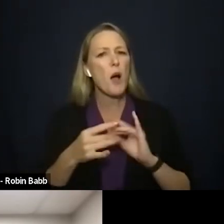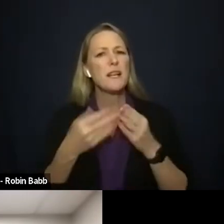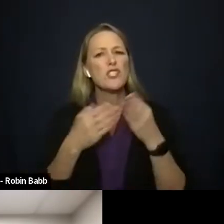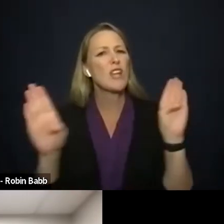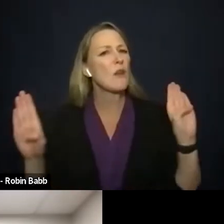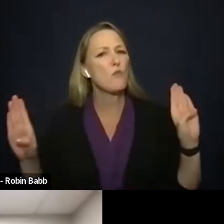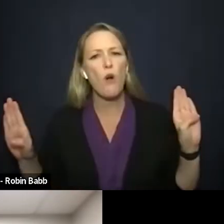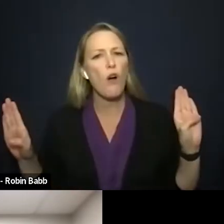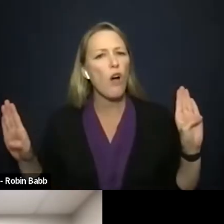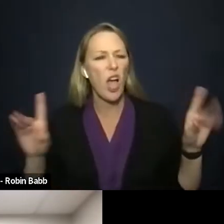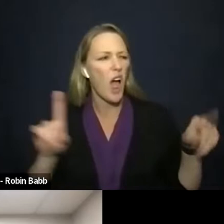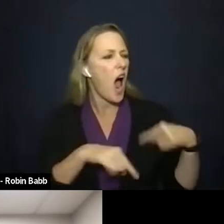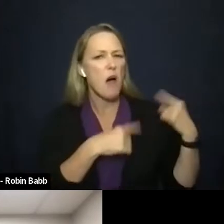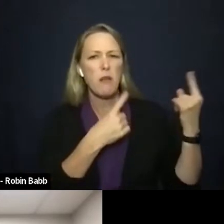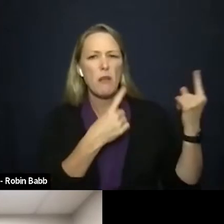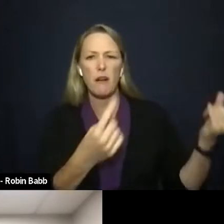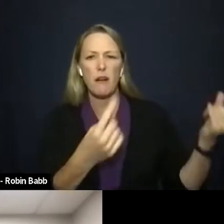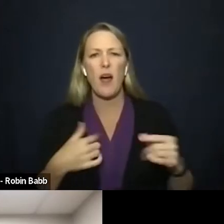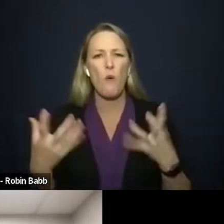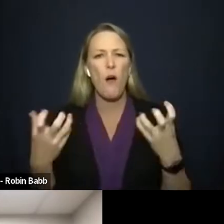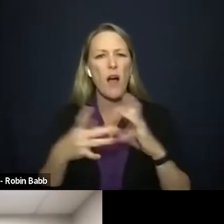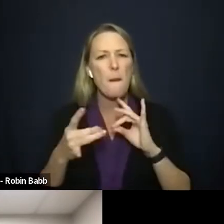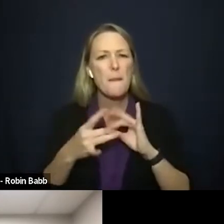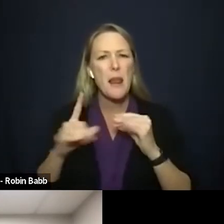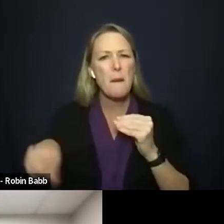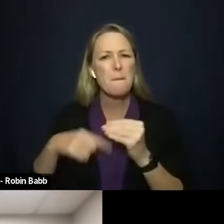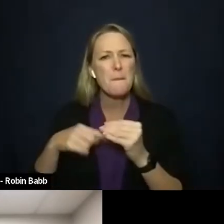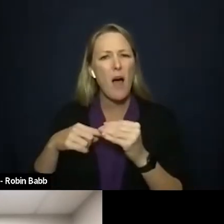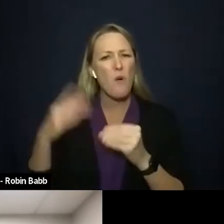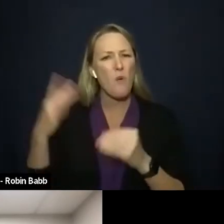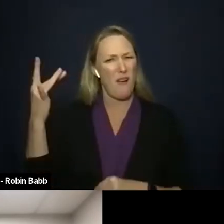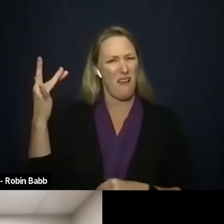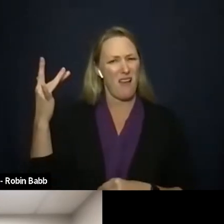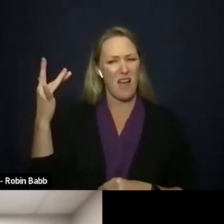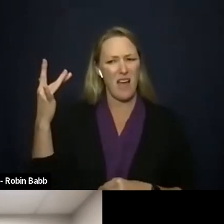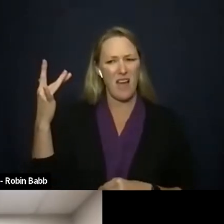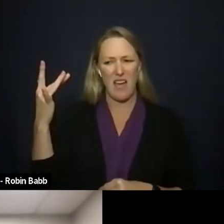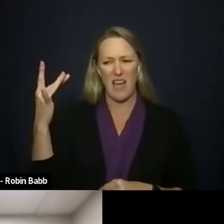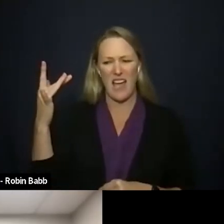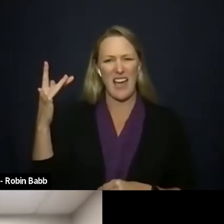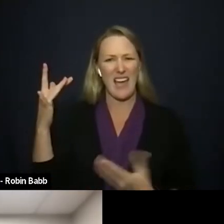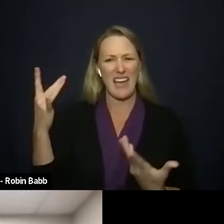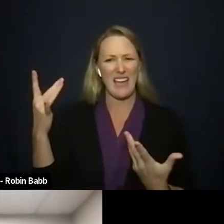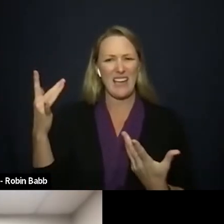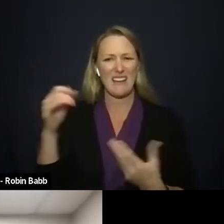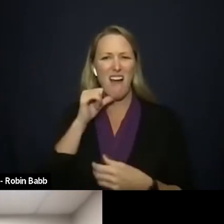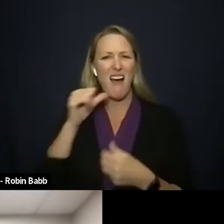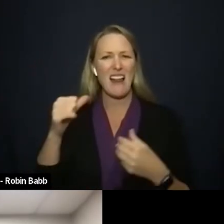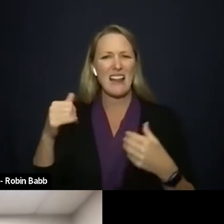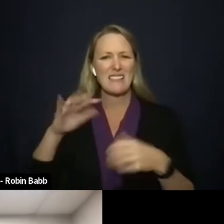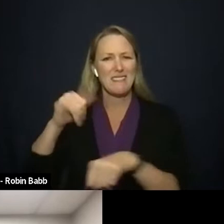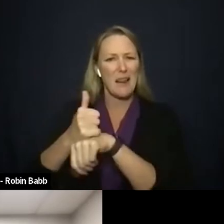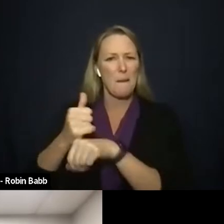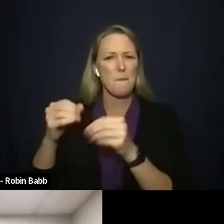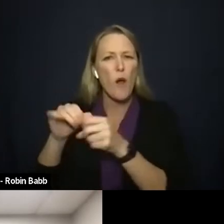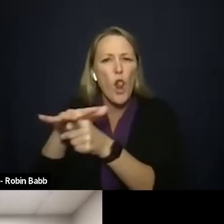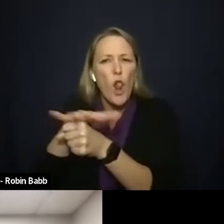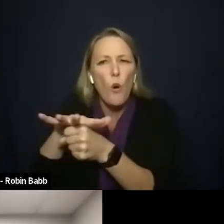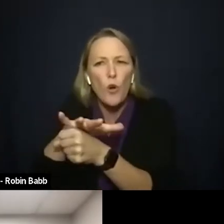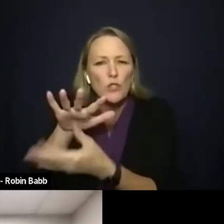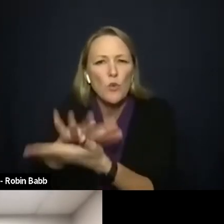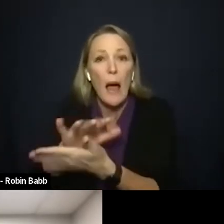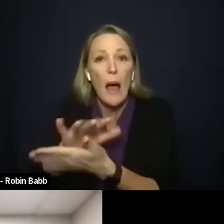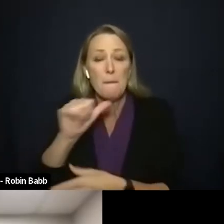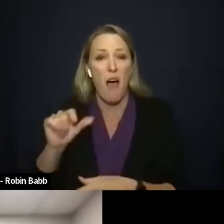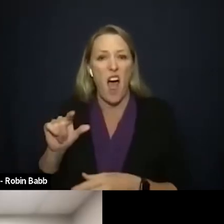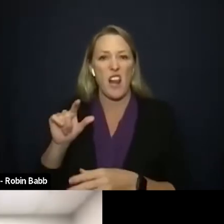i for a long time have wanted to make a comment about why should not we have a neighborhood school so i'm not attacking her in